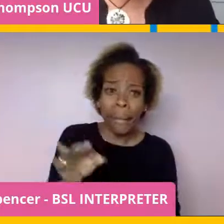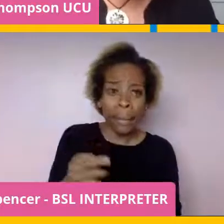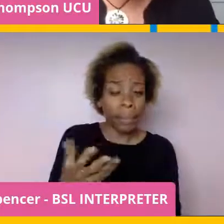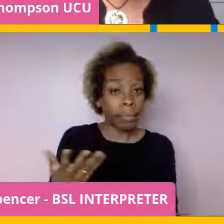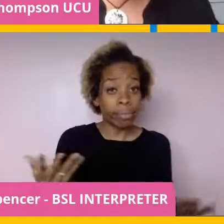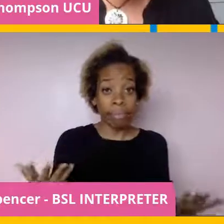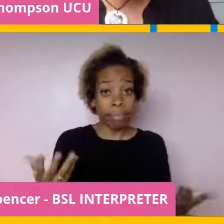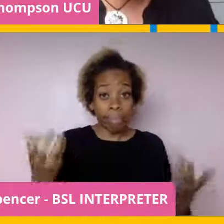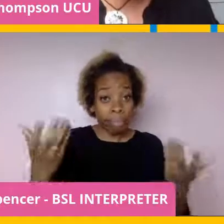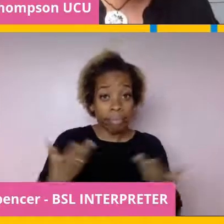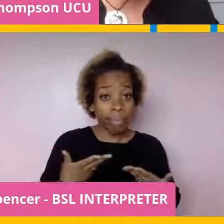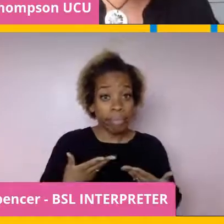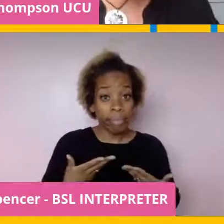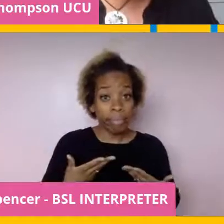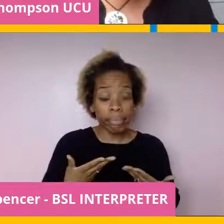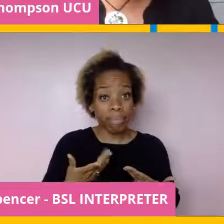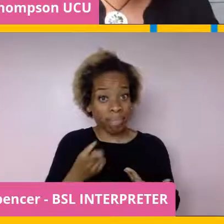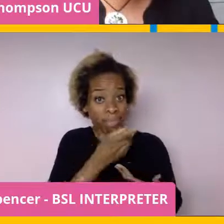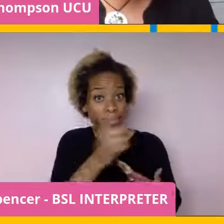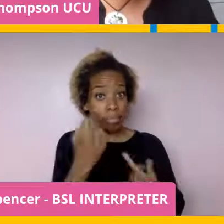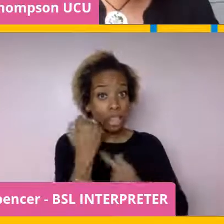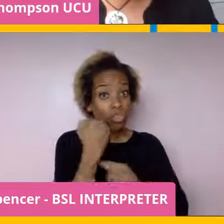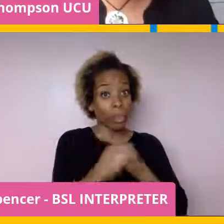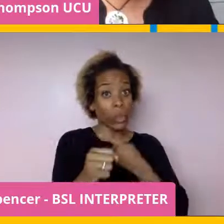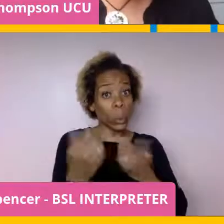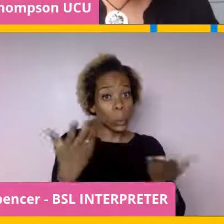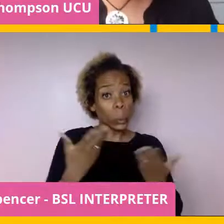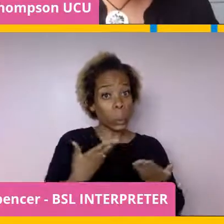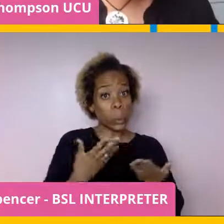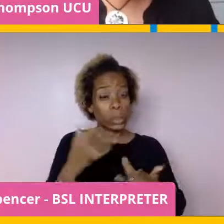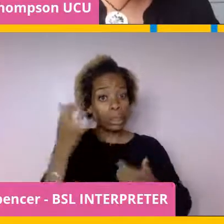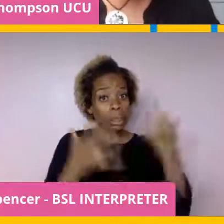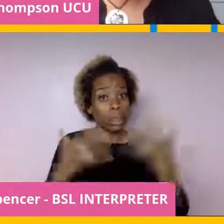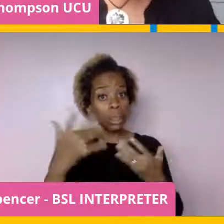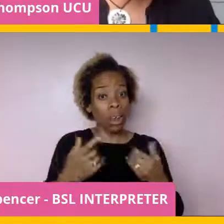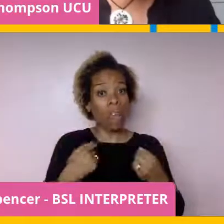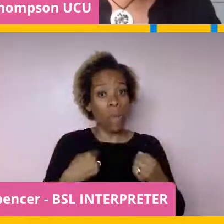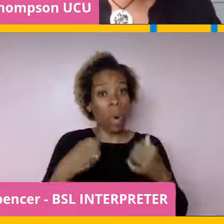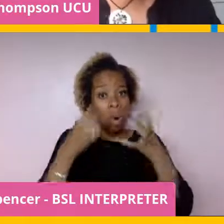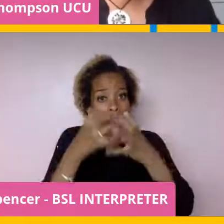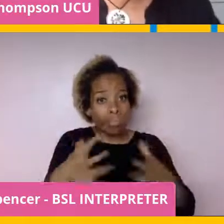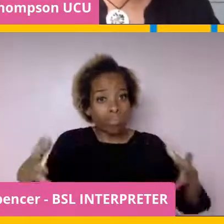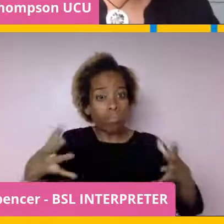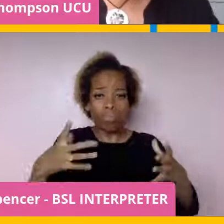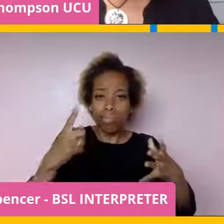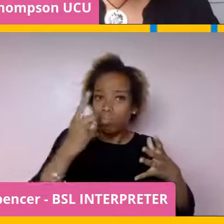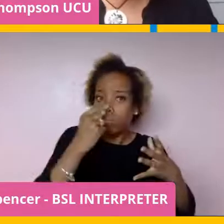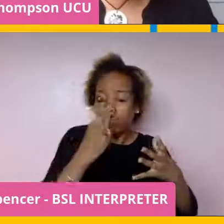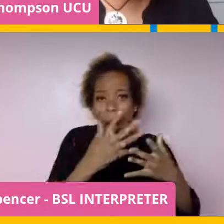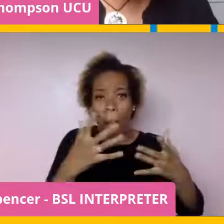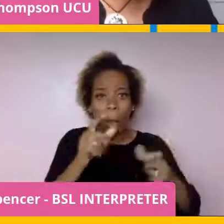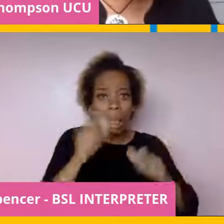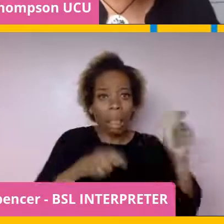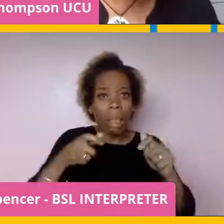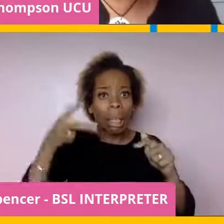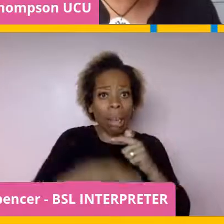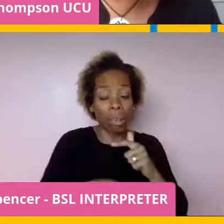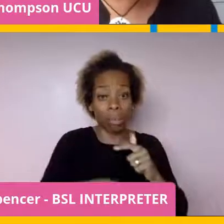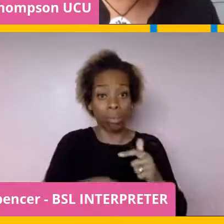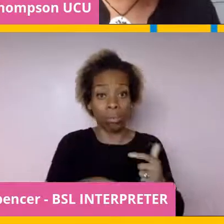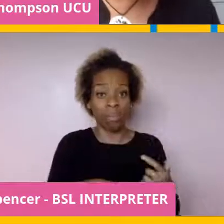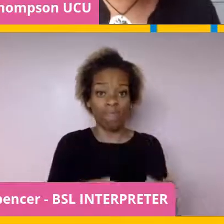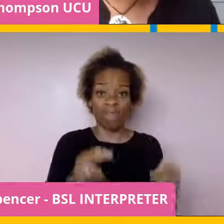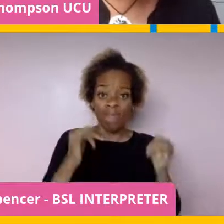data to allow us actually to find out the volume of the potential cuts. And because we don't have a very high density